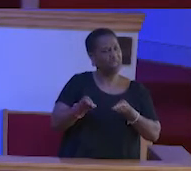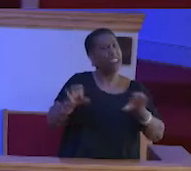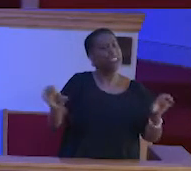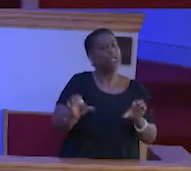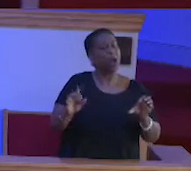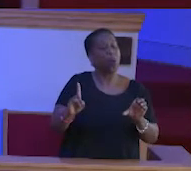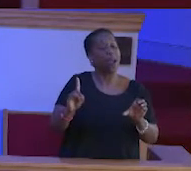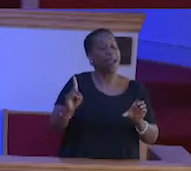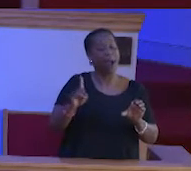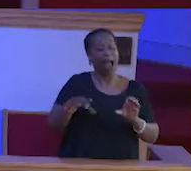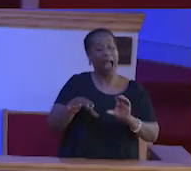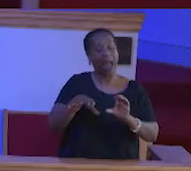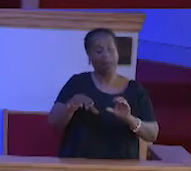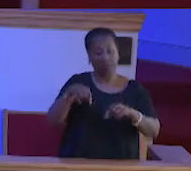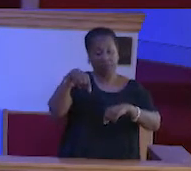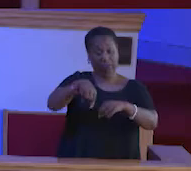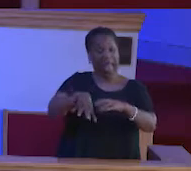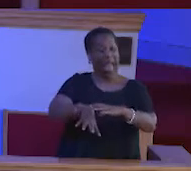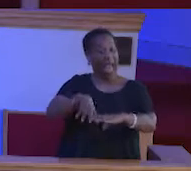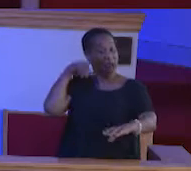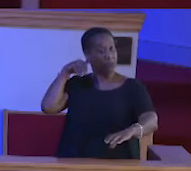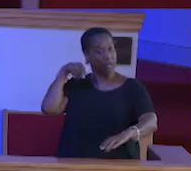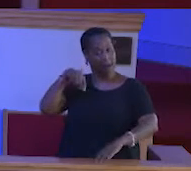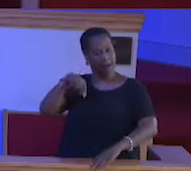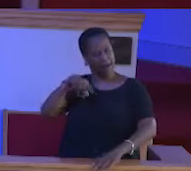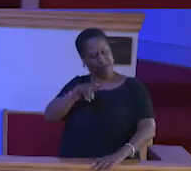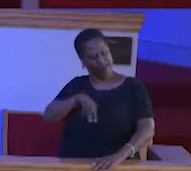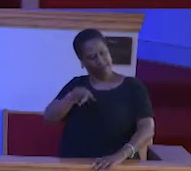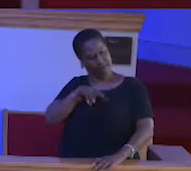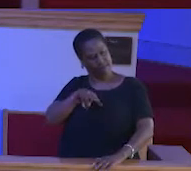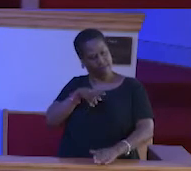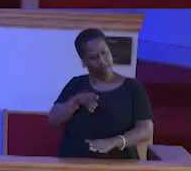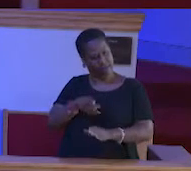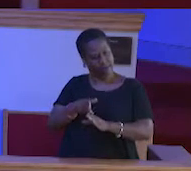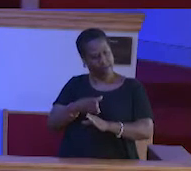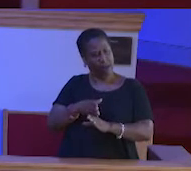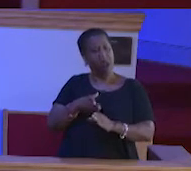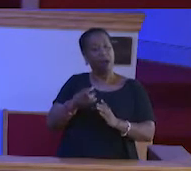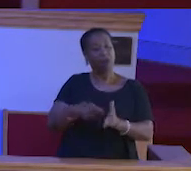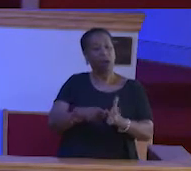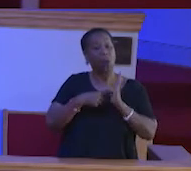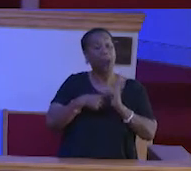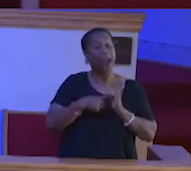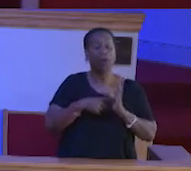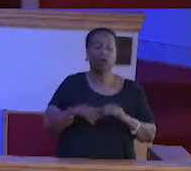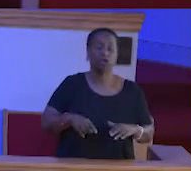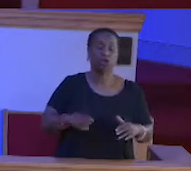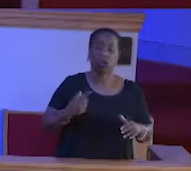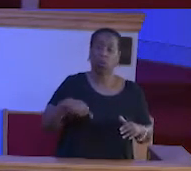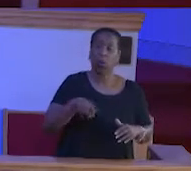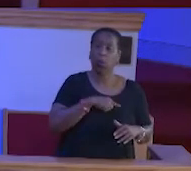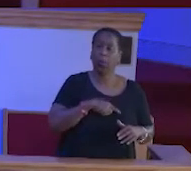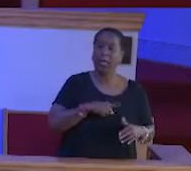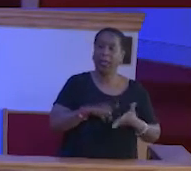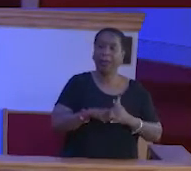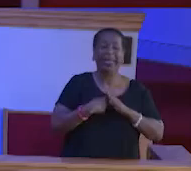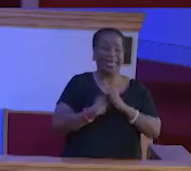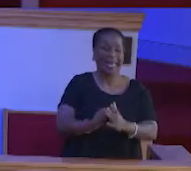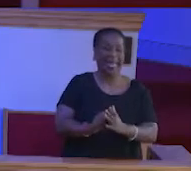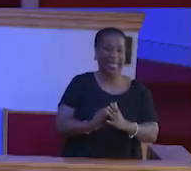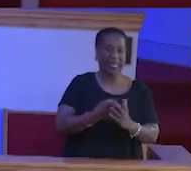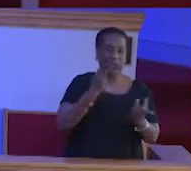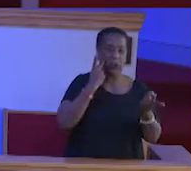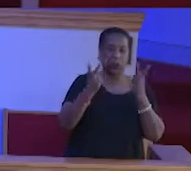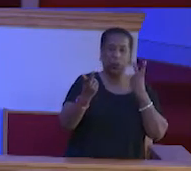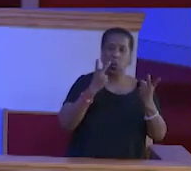the outside in requires that we begin to